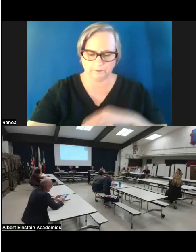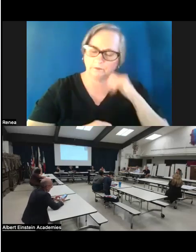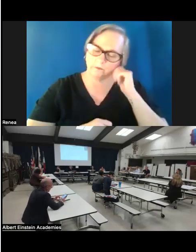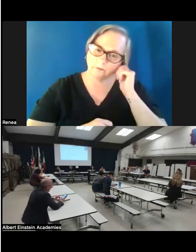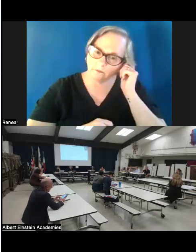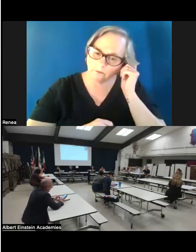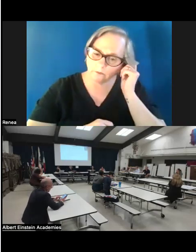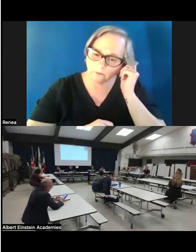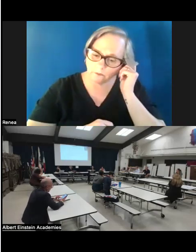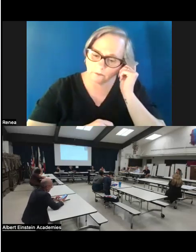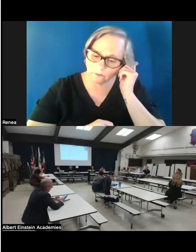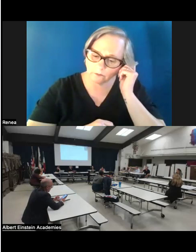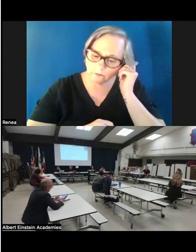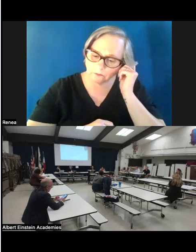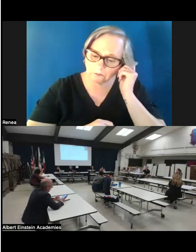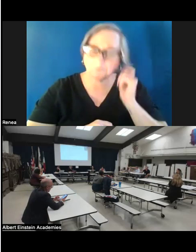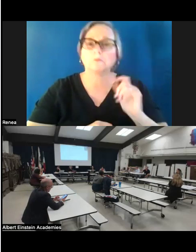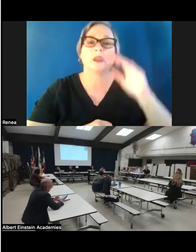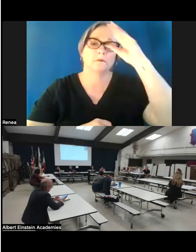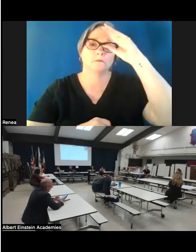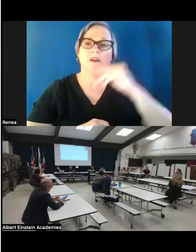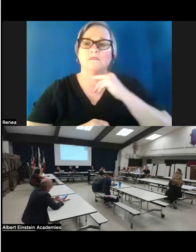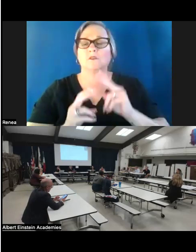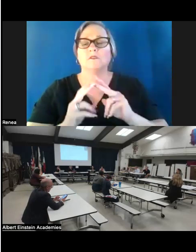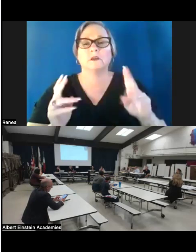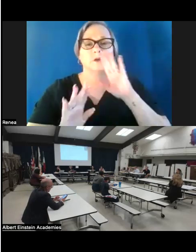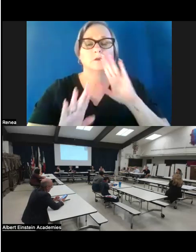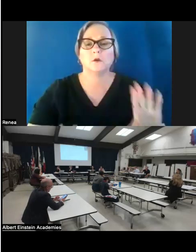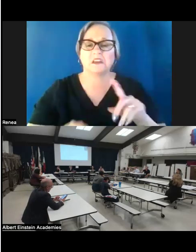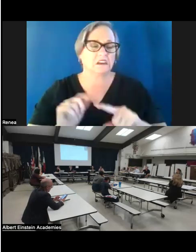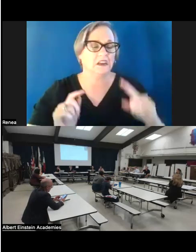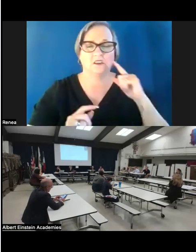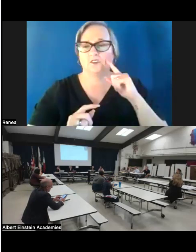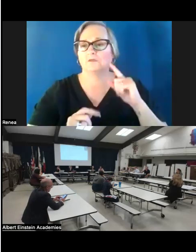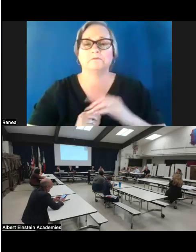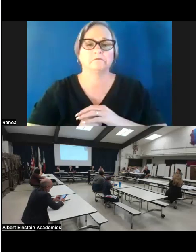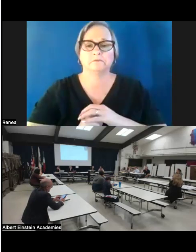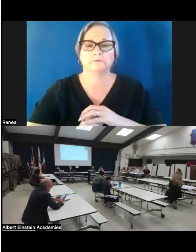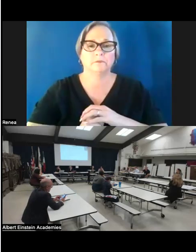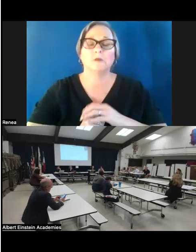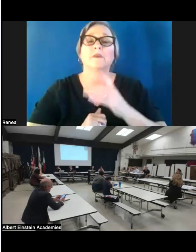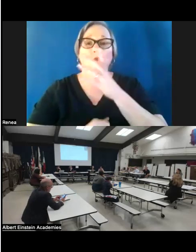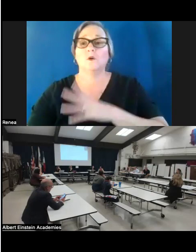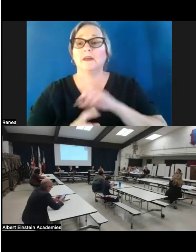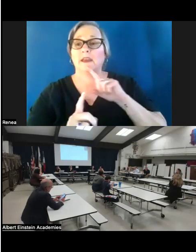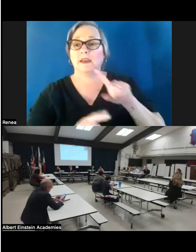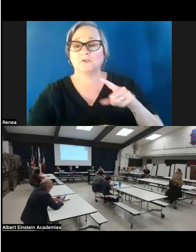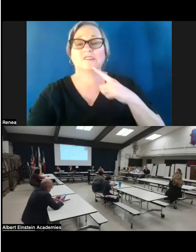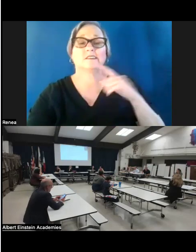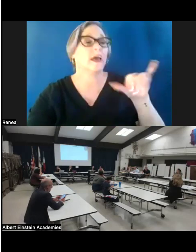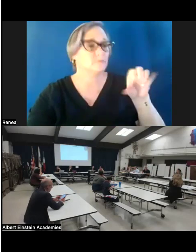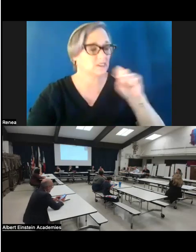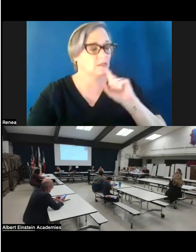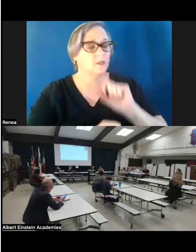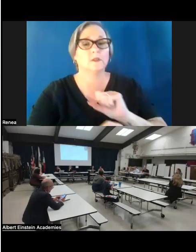Sorry, we want something in middle school as well. Not just going. Oh, absolutely. Maximum barbecue is at the middle